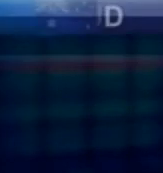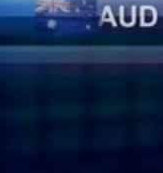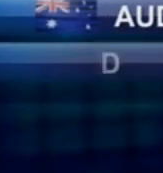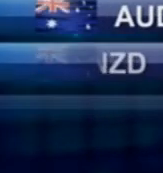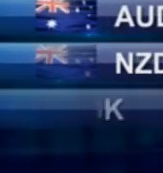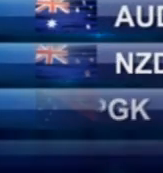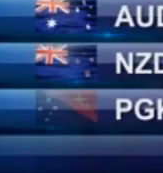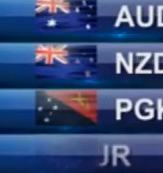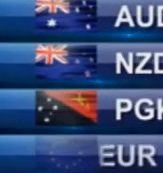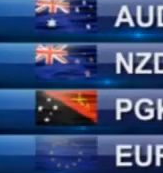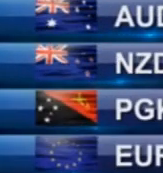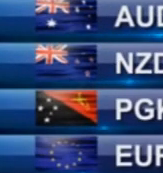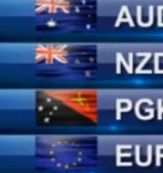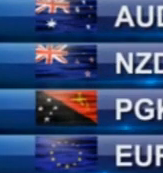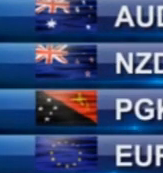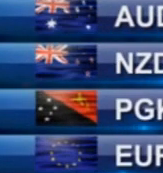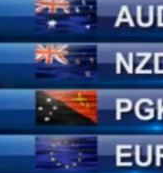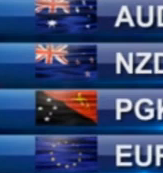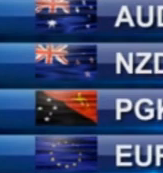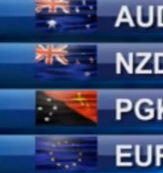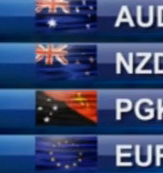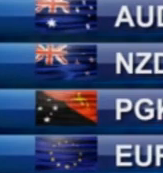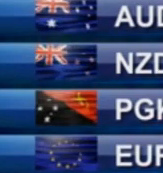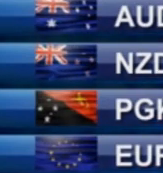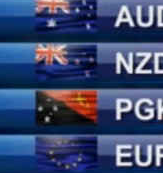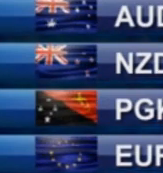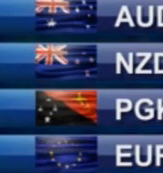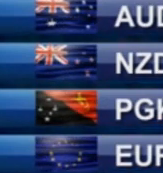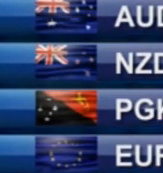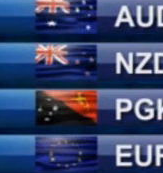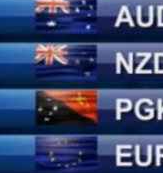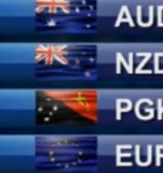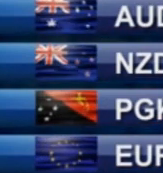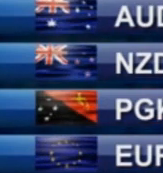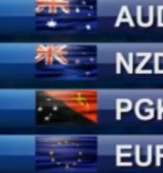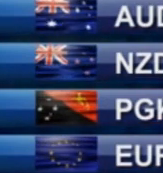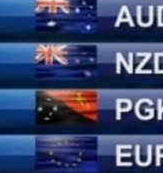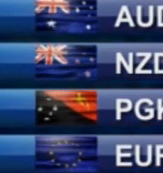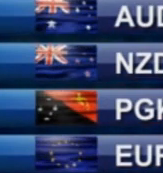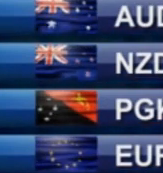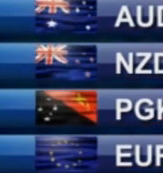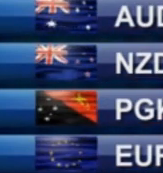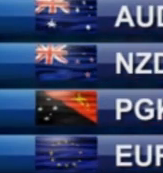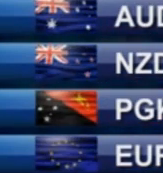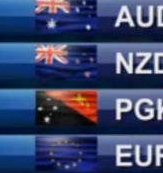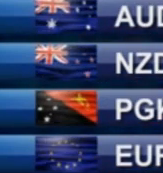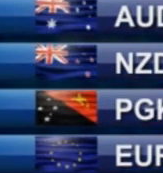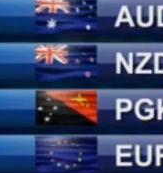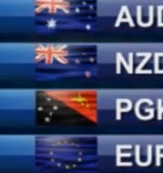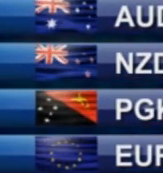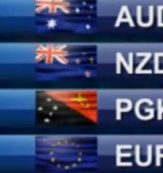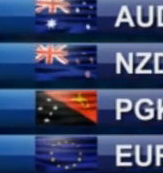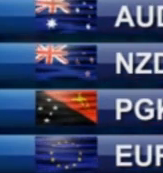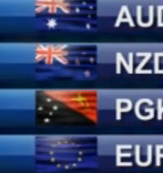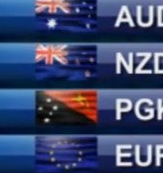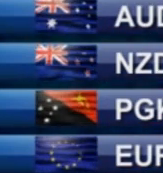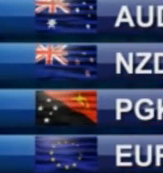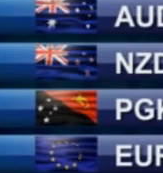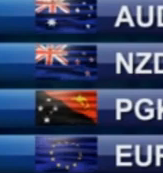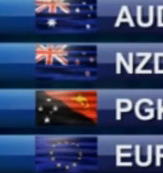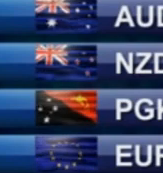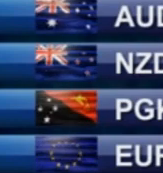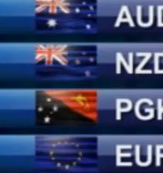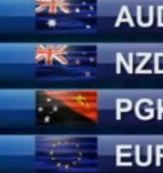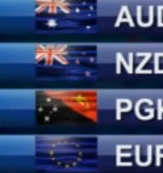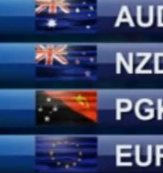early this morning. The Fiji dollar was pegged higher than most of the currencies we cover. It gained on the Chinese yuan, the Aussie dollar, Kiwi dollar, PNG